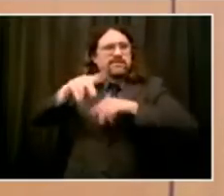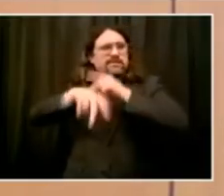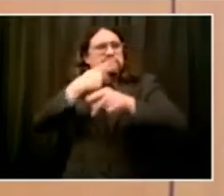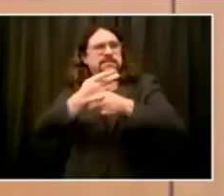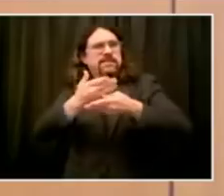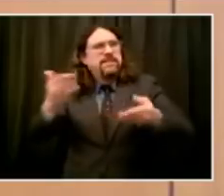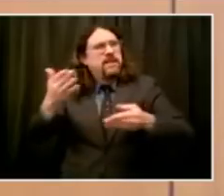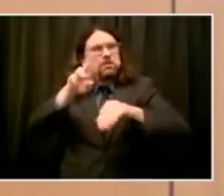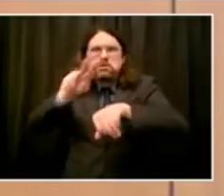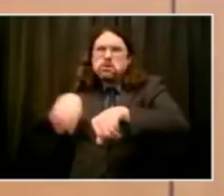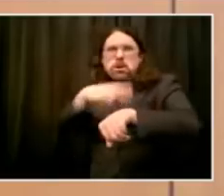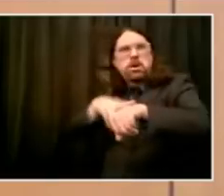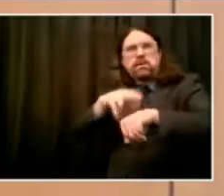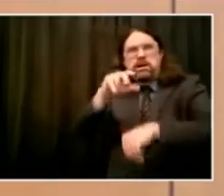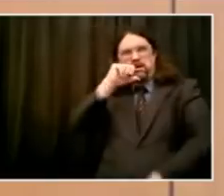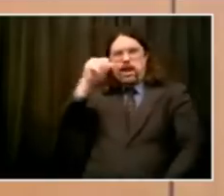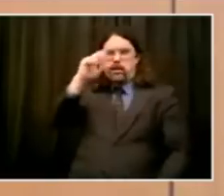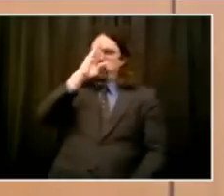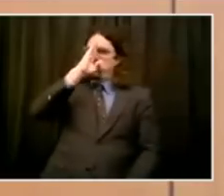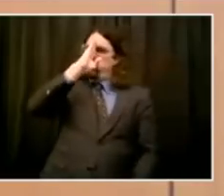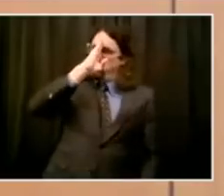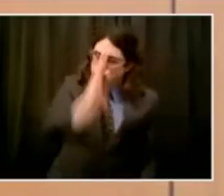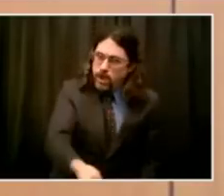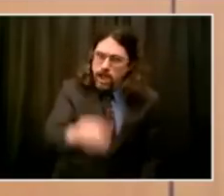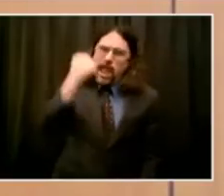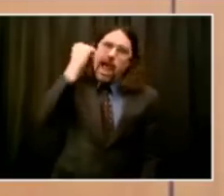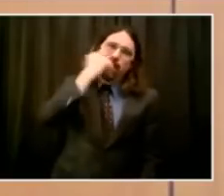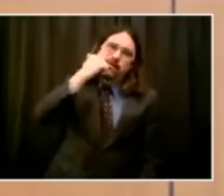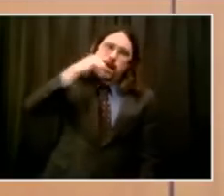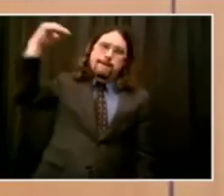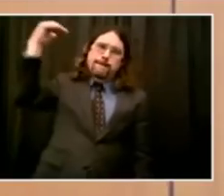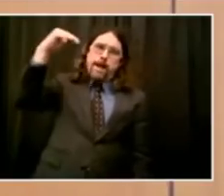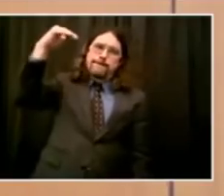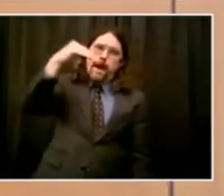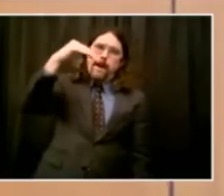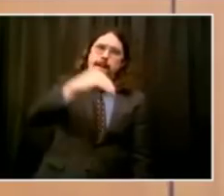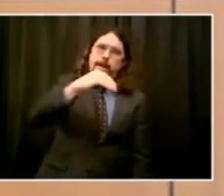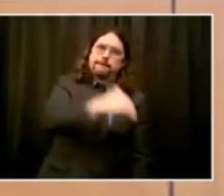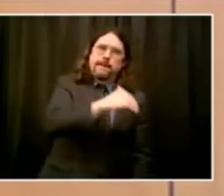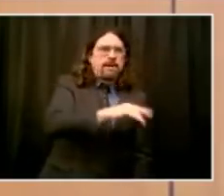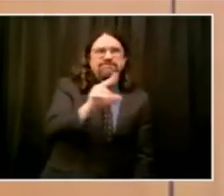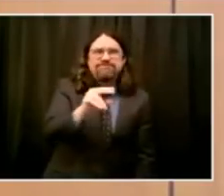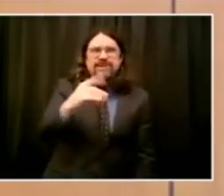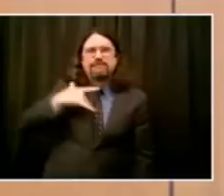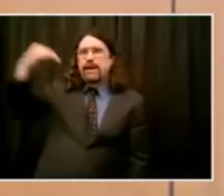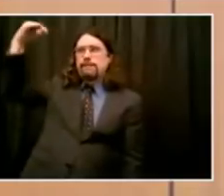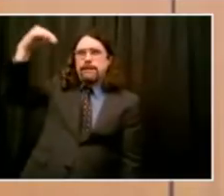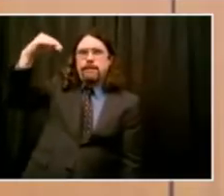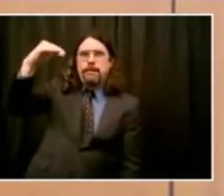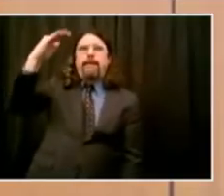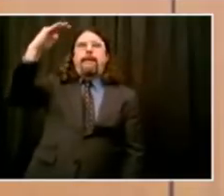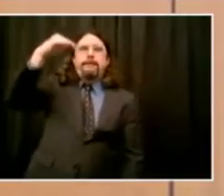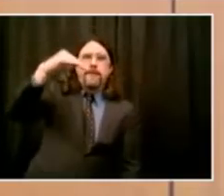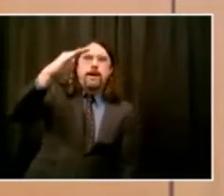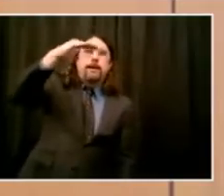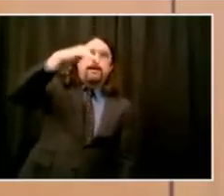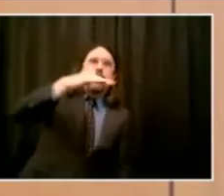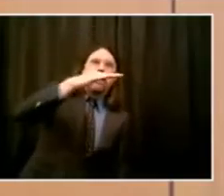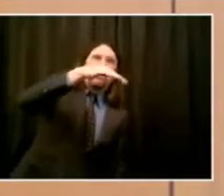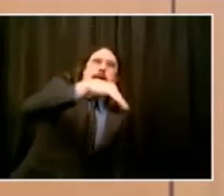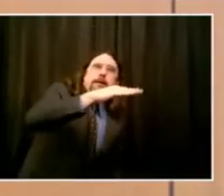the decreasing number of individuals that have required hospitalization.